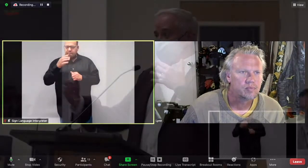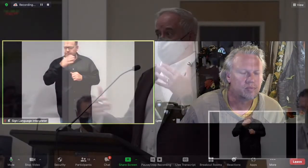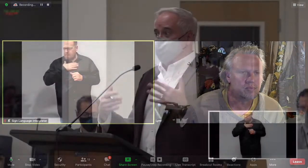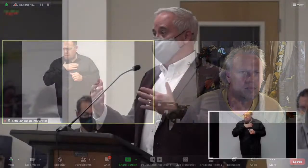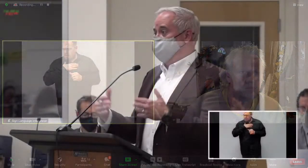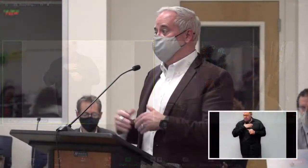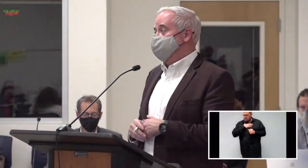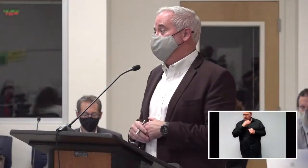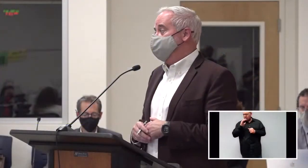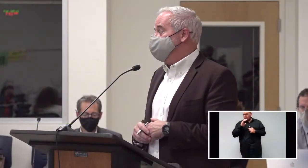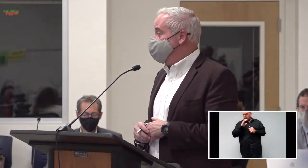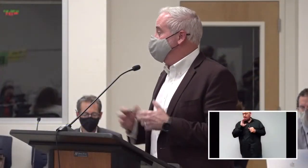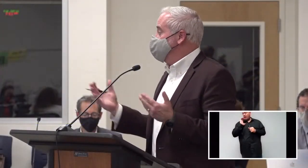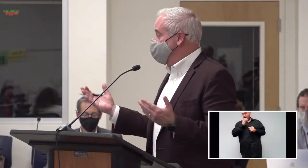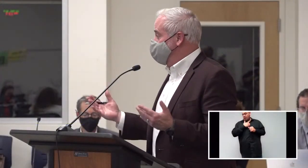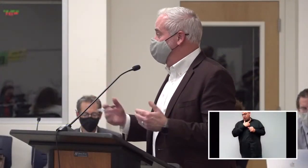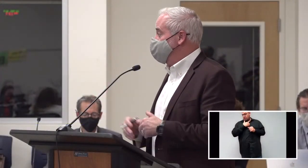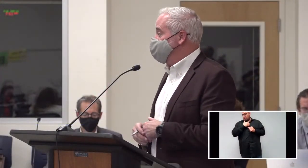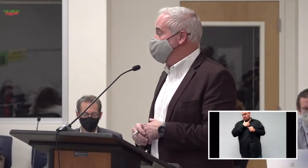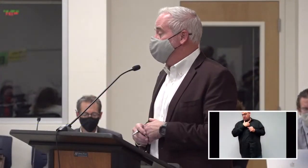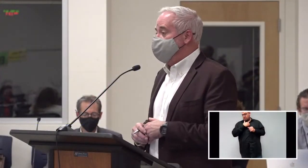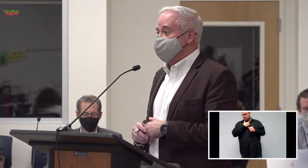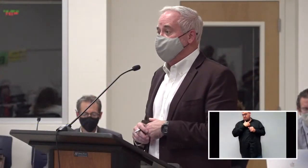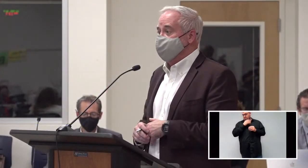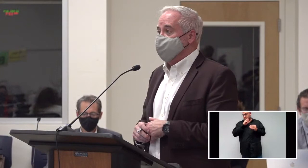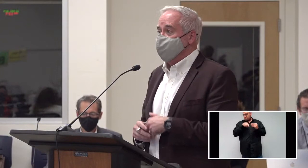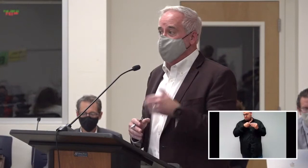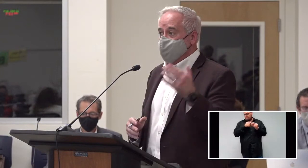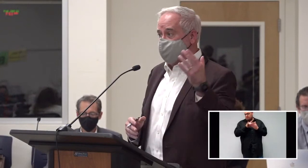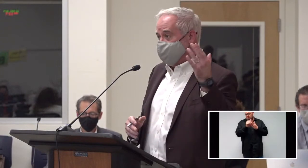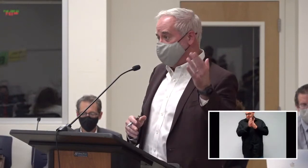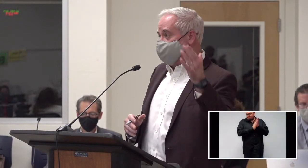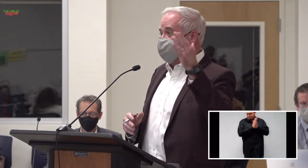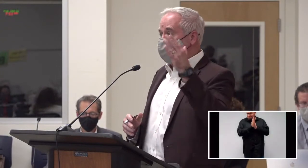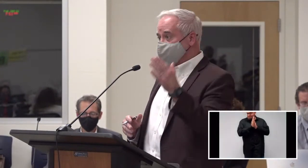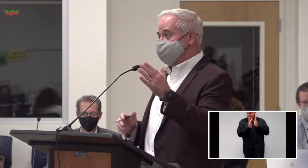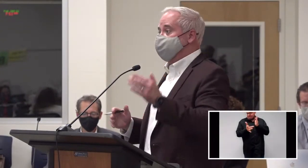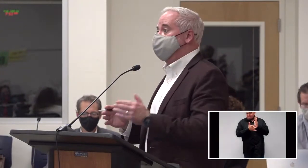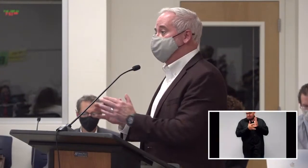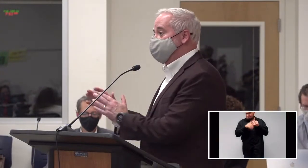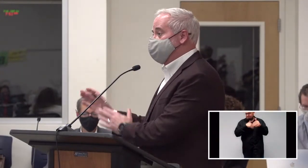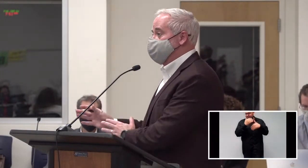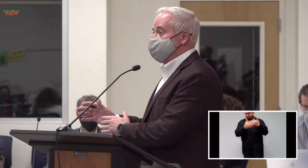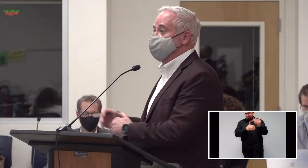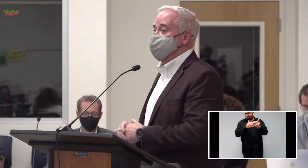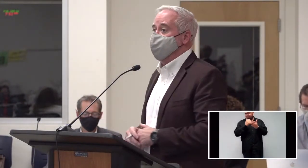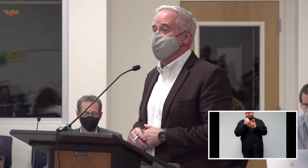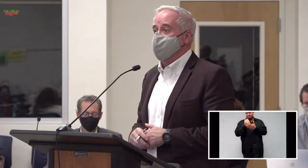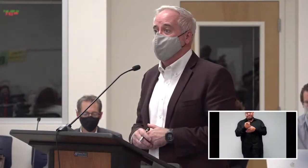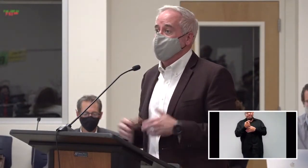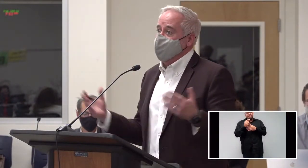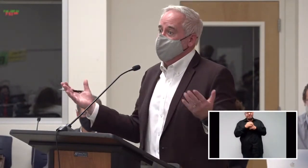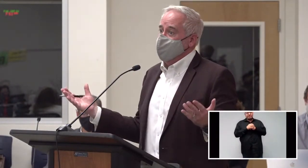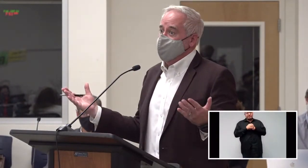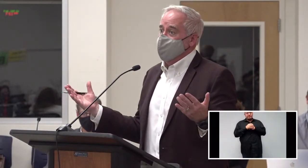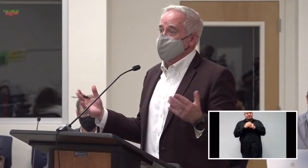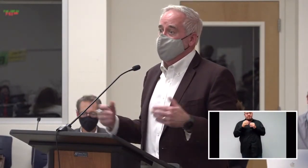our piece around the due diligence and the technical aspects, including the MOU and lease, and then the environmental